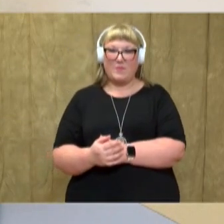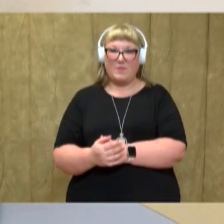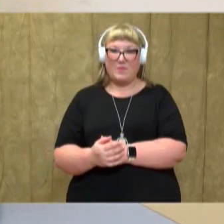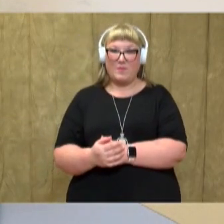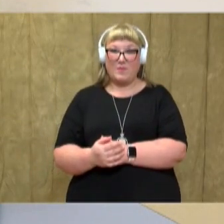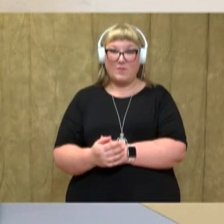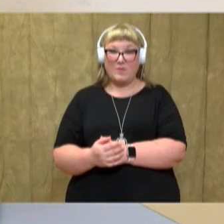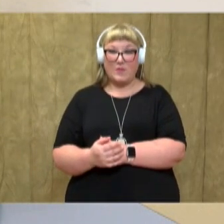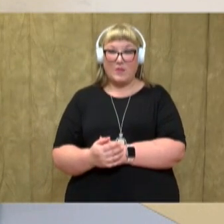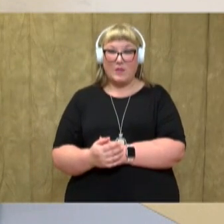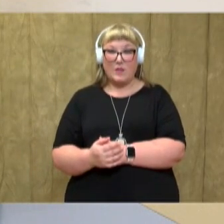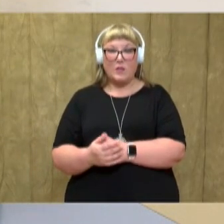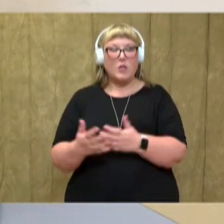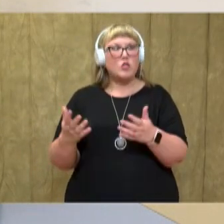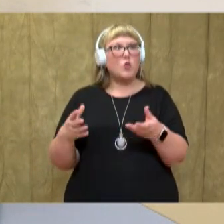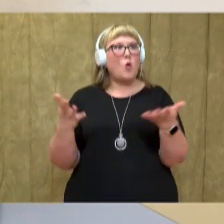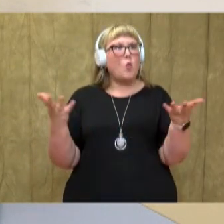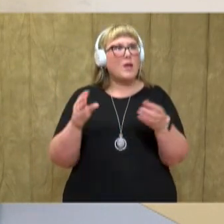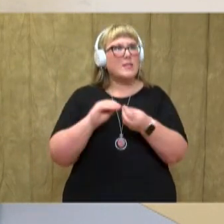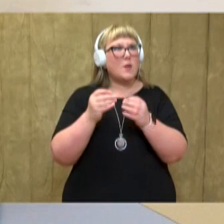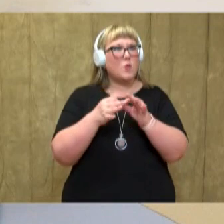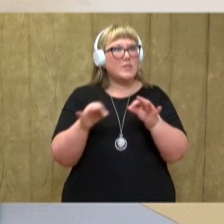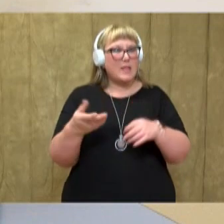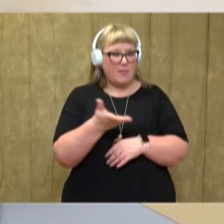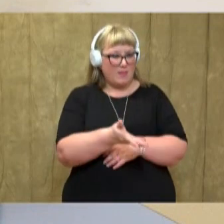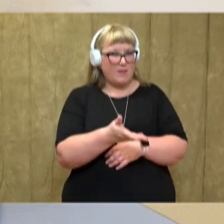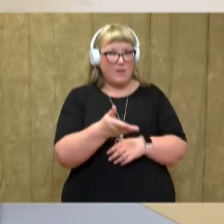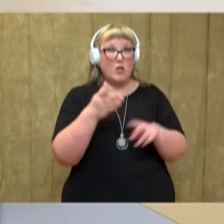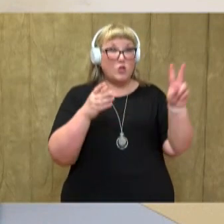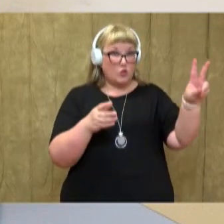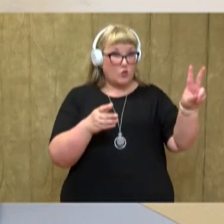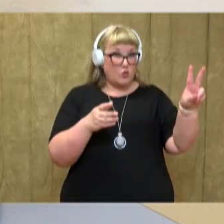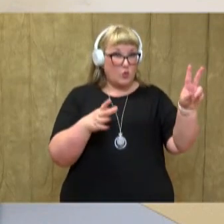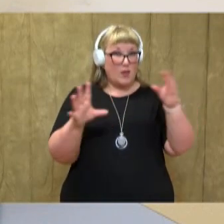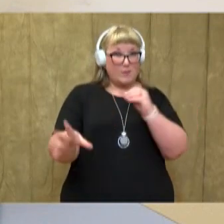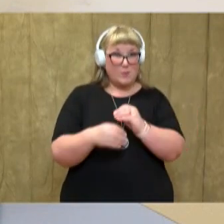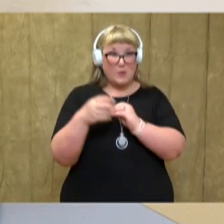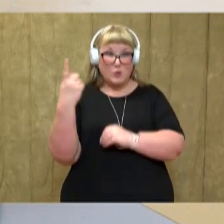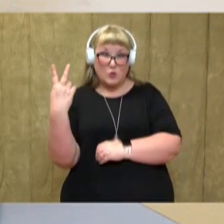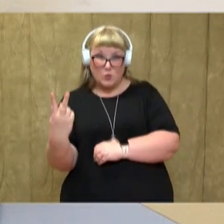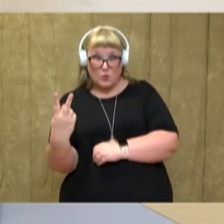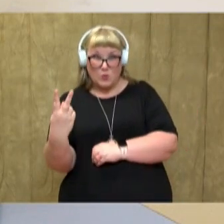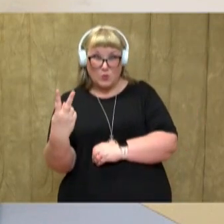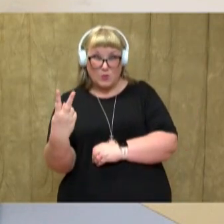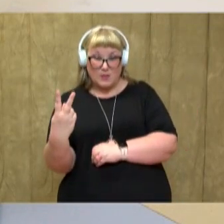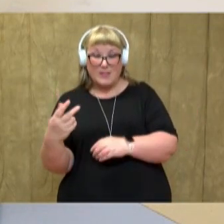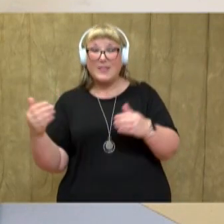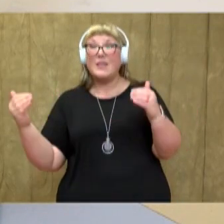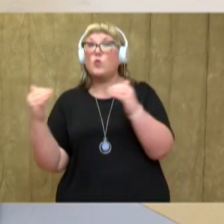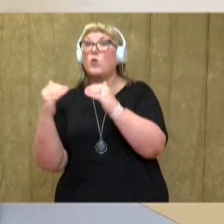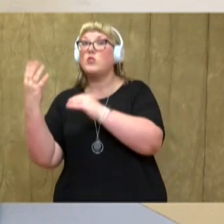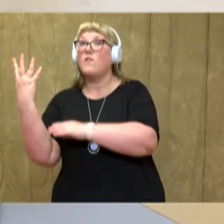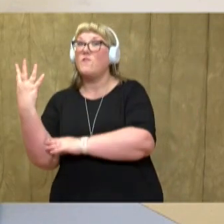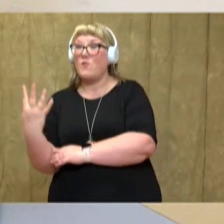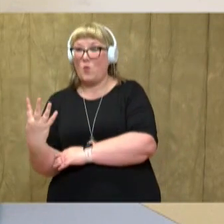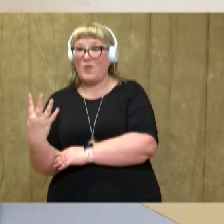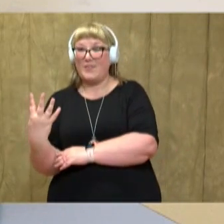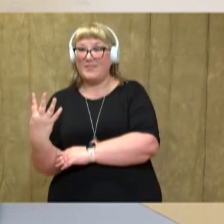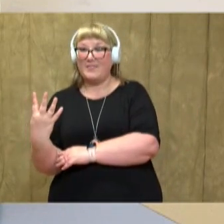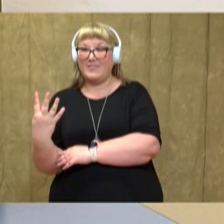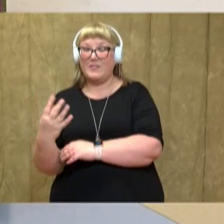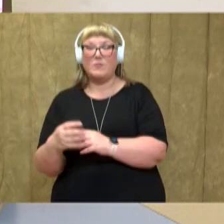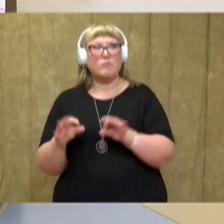Can you read this number sentence with me? 2 plus 2 equals